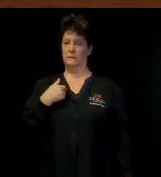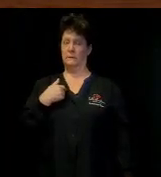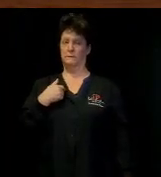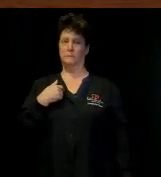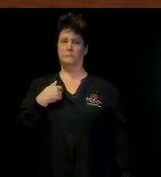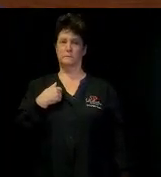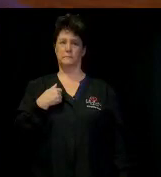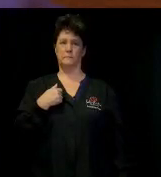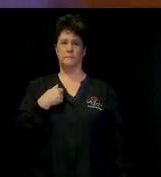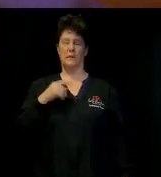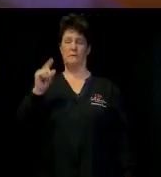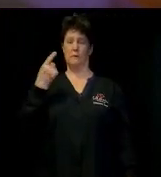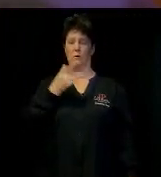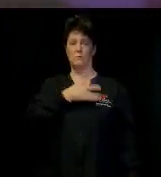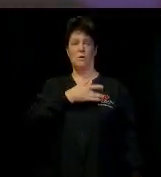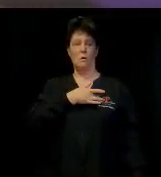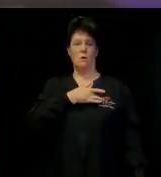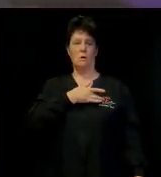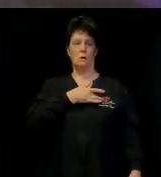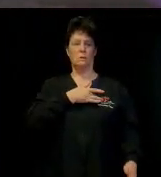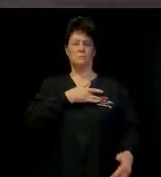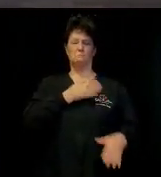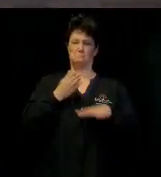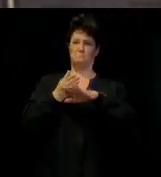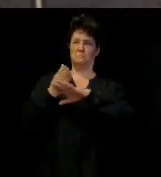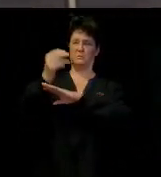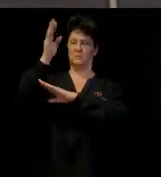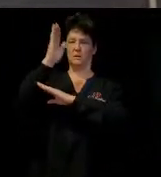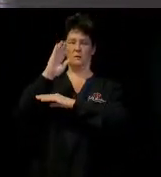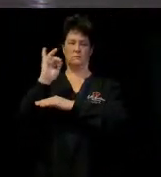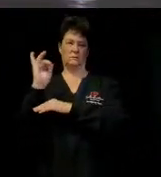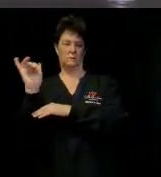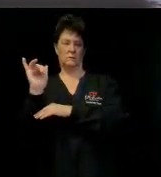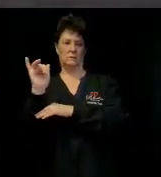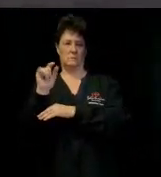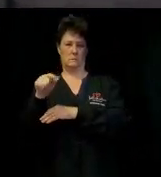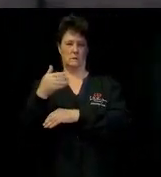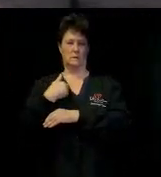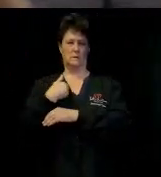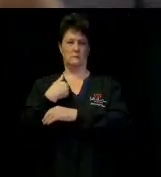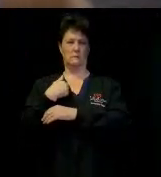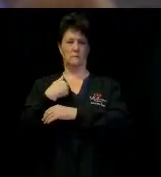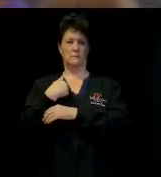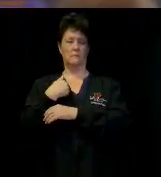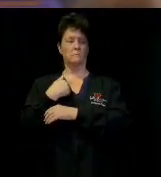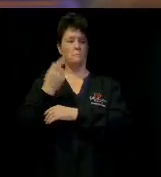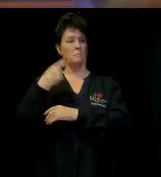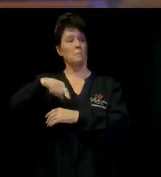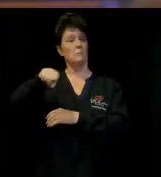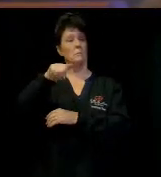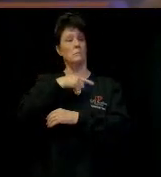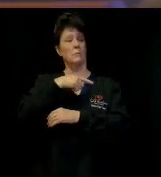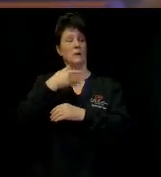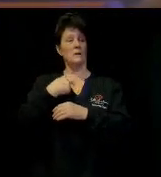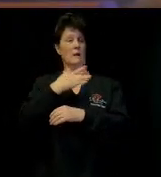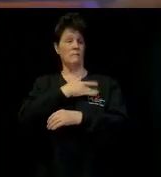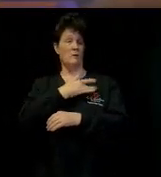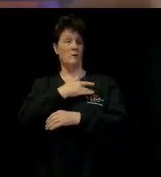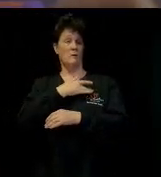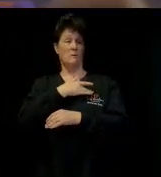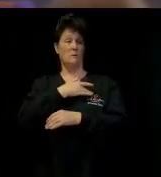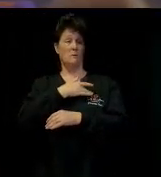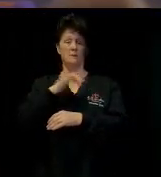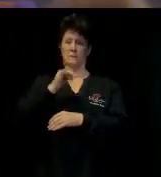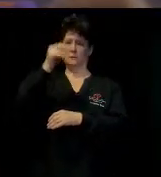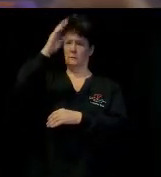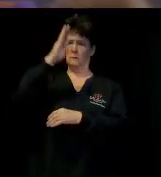We must first have the heart of God. See, in order for you and I, though, to have the heart of God,